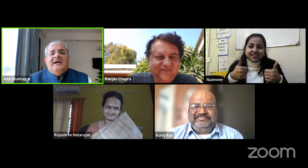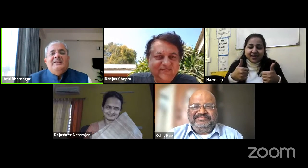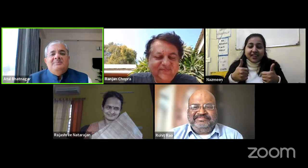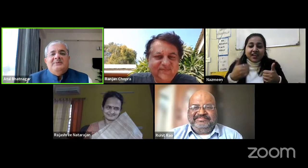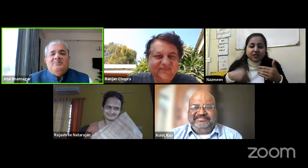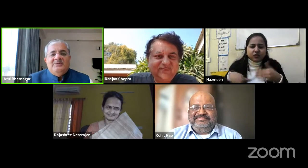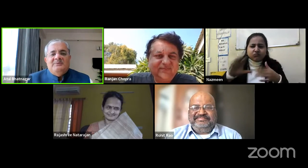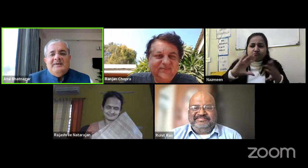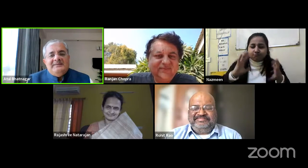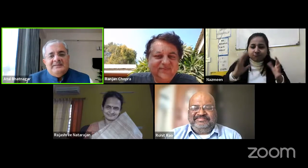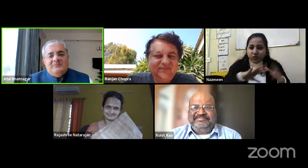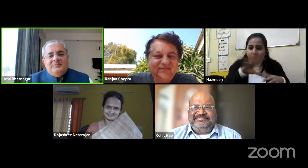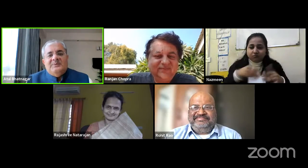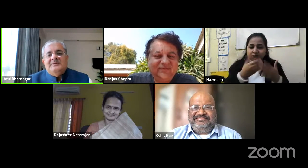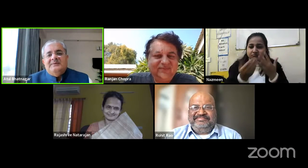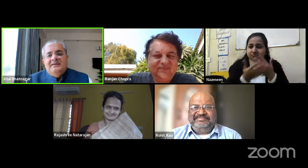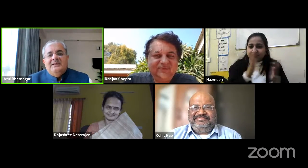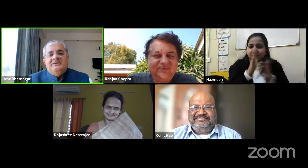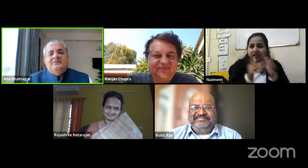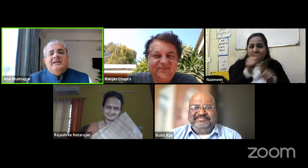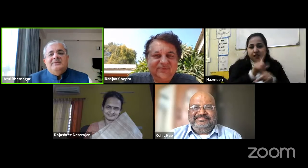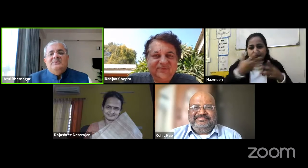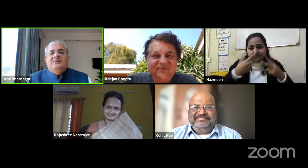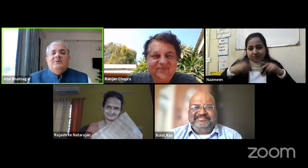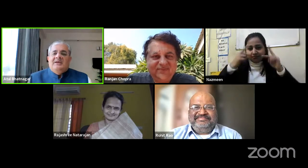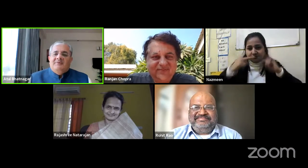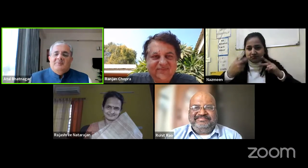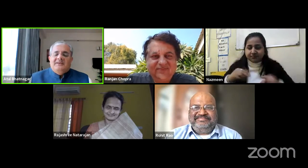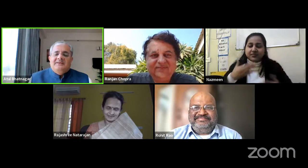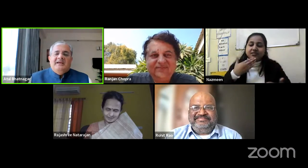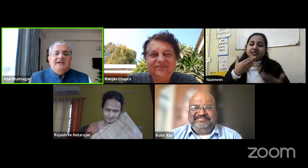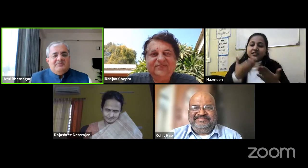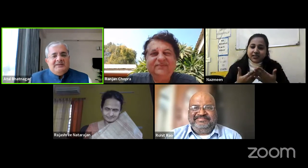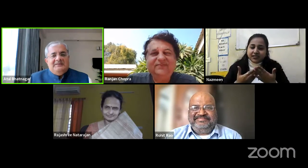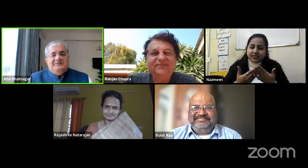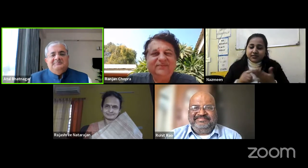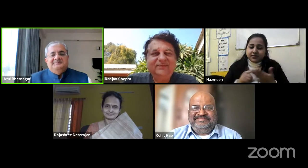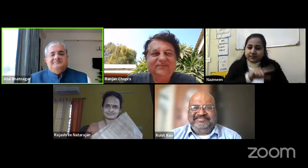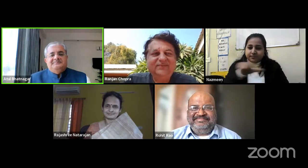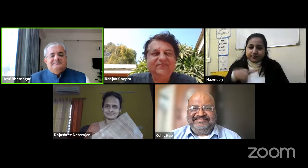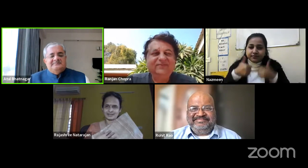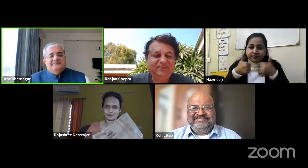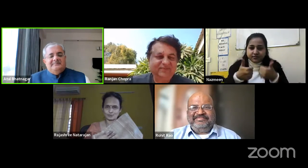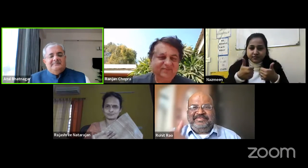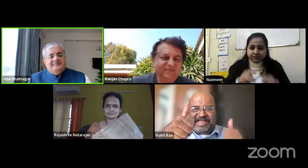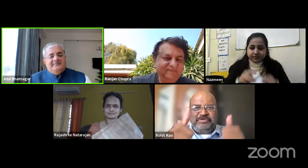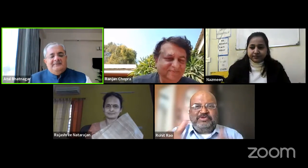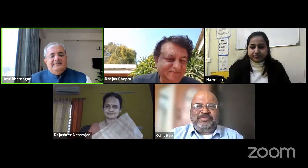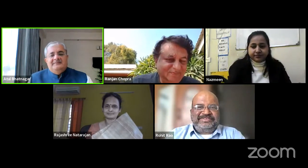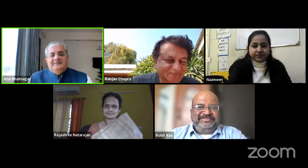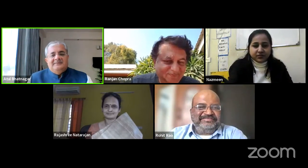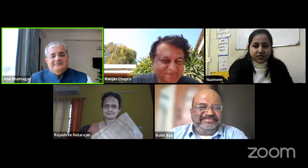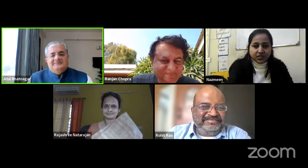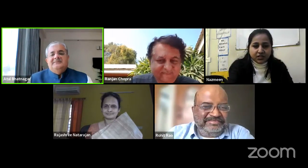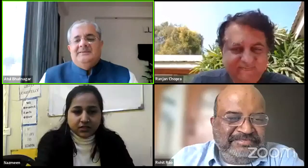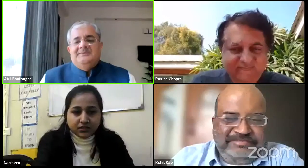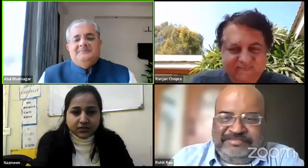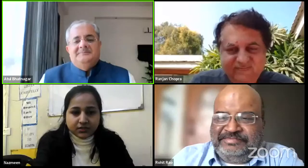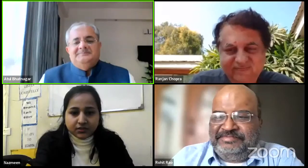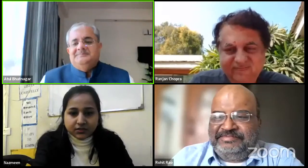us and our PWD friends and the viewers. Thank you, everyone. Have a great day. Thank you so much.